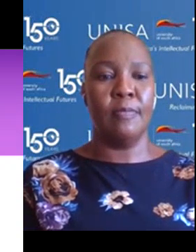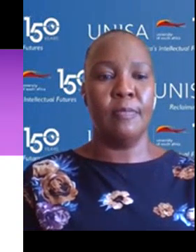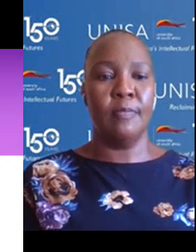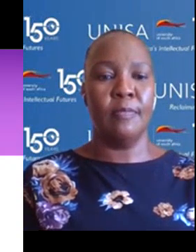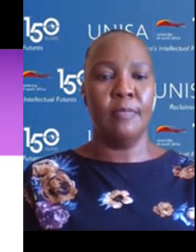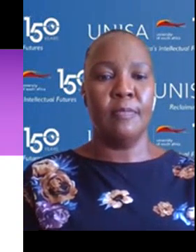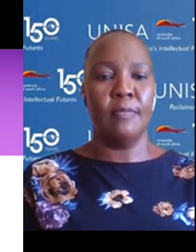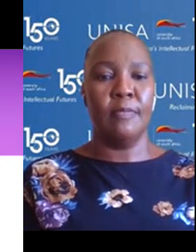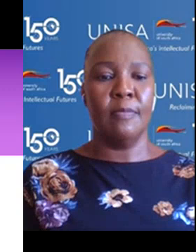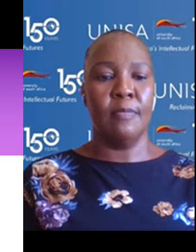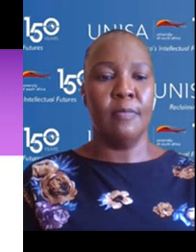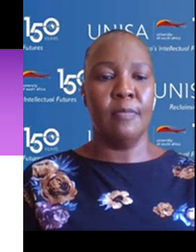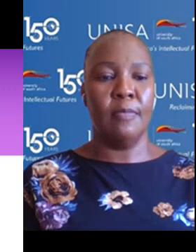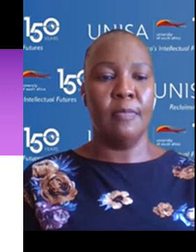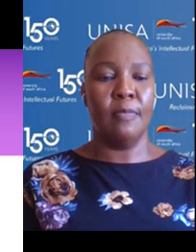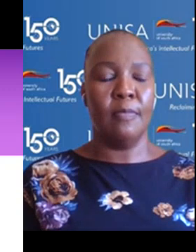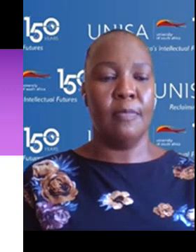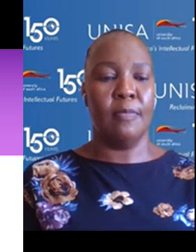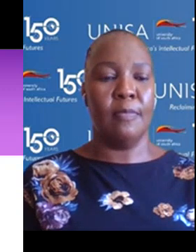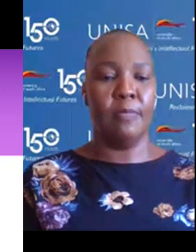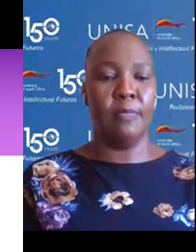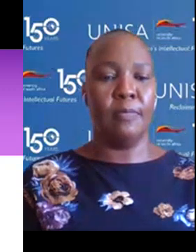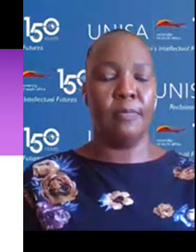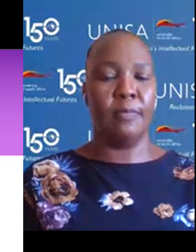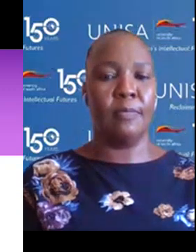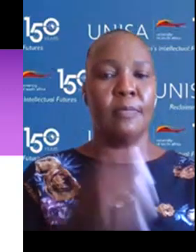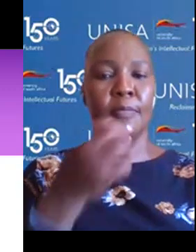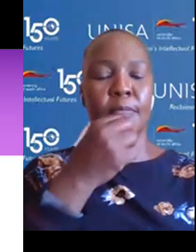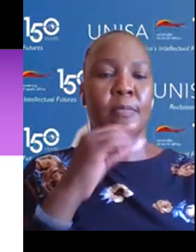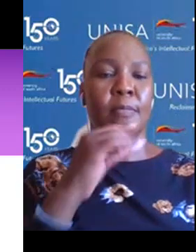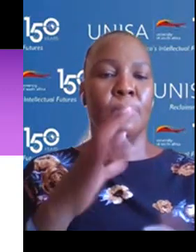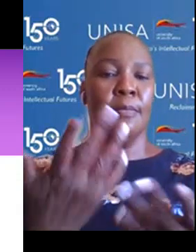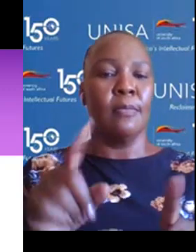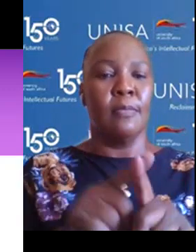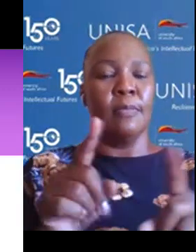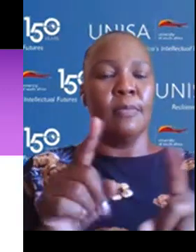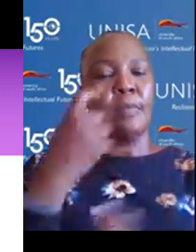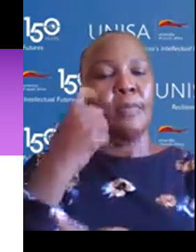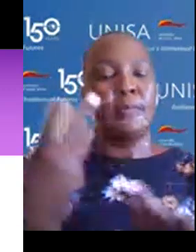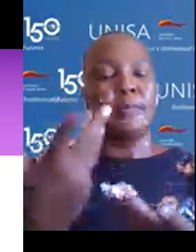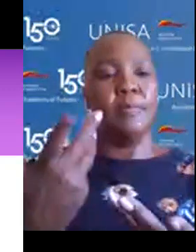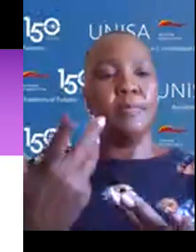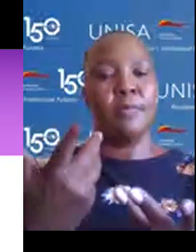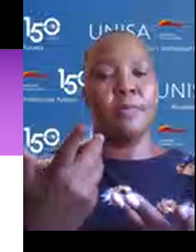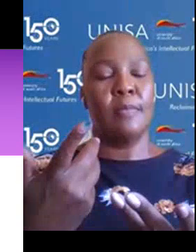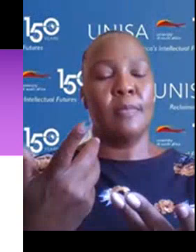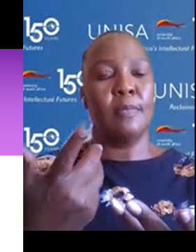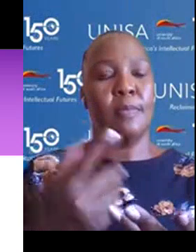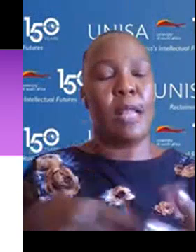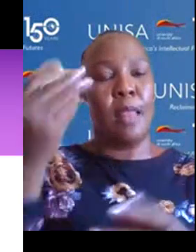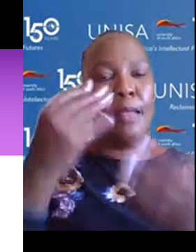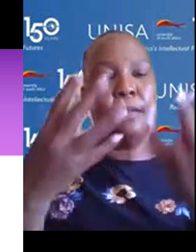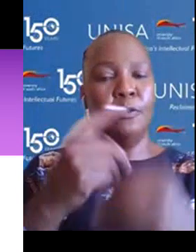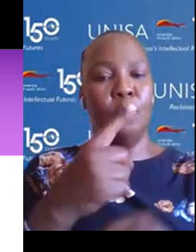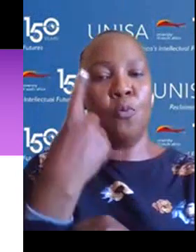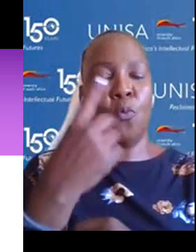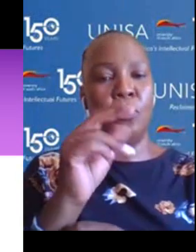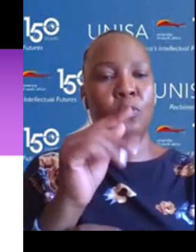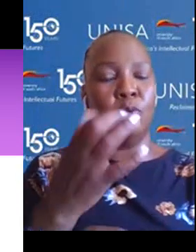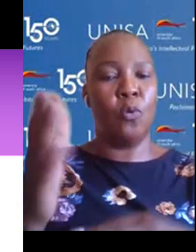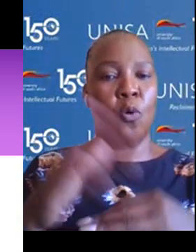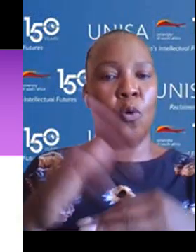So as we also want to mention, it's very easy to, if you learn OneNote, for instance, online